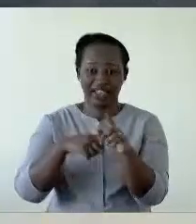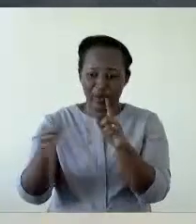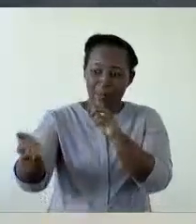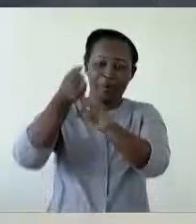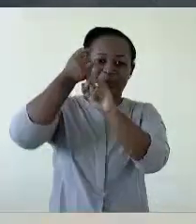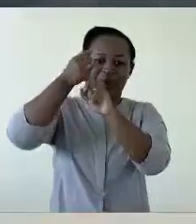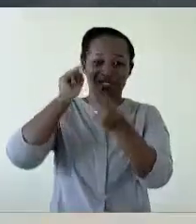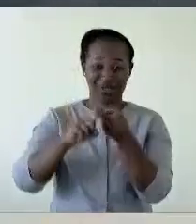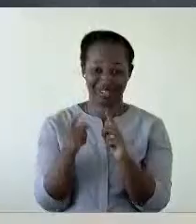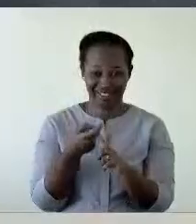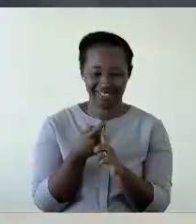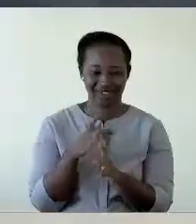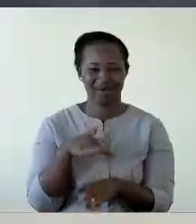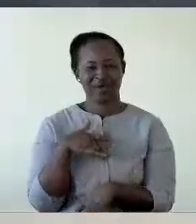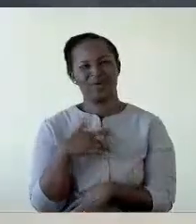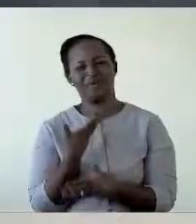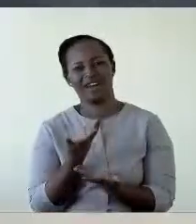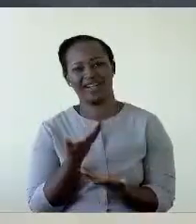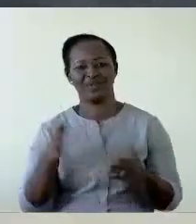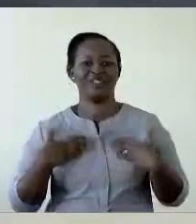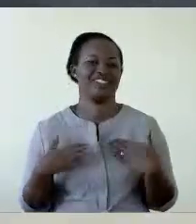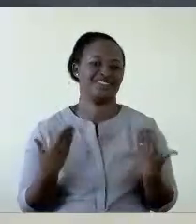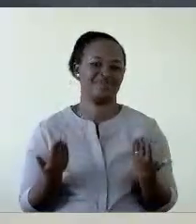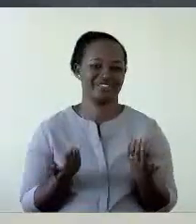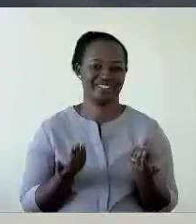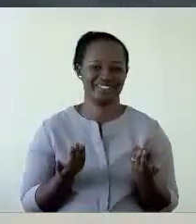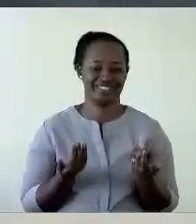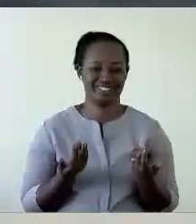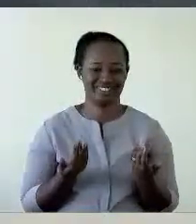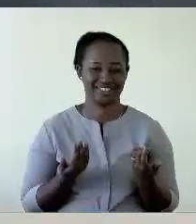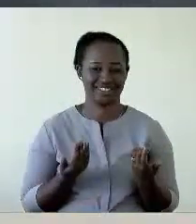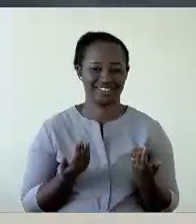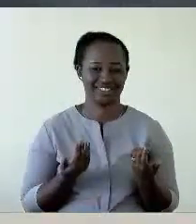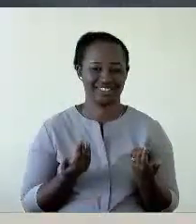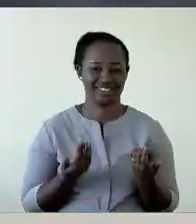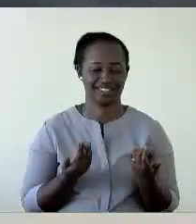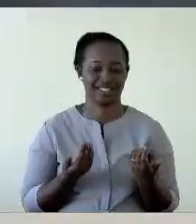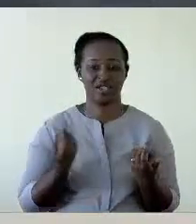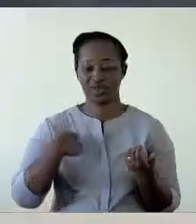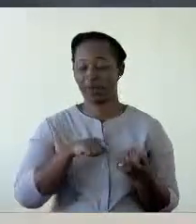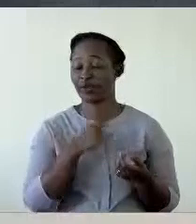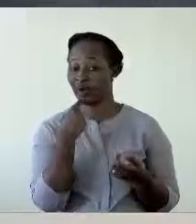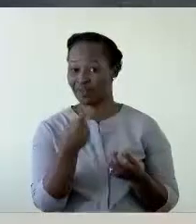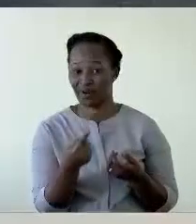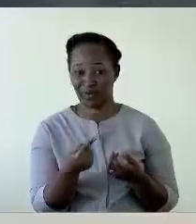one, you feel happy. In some words, we can say